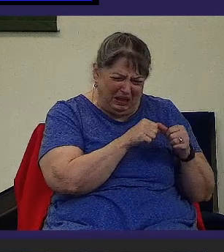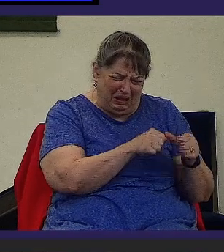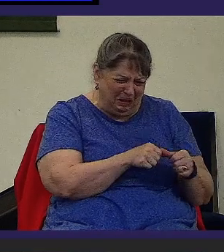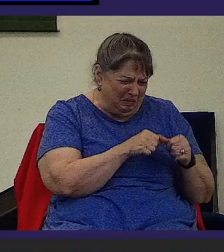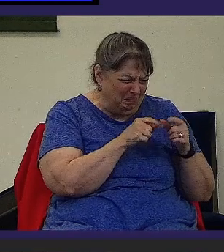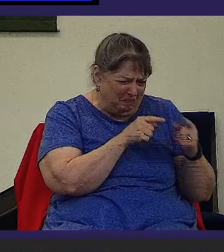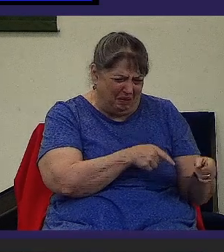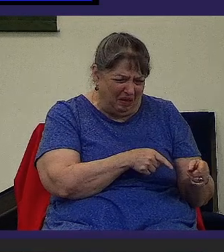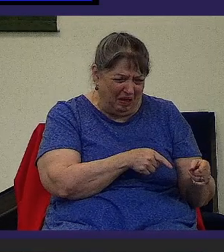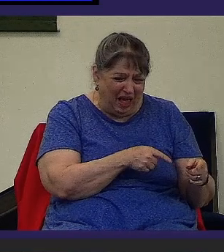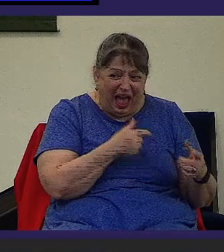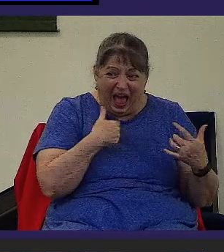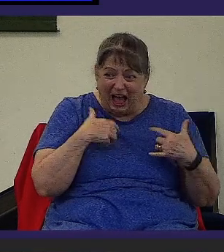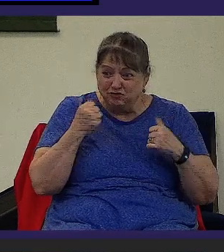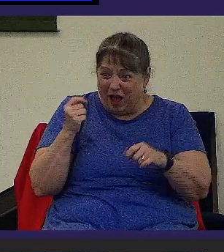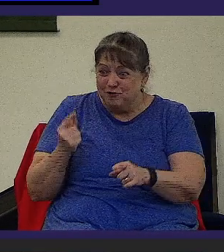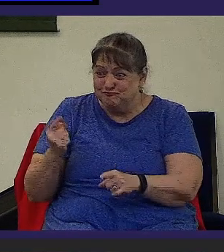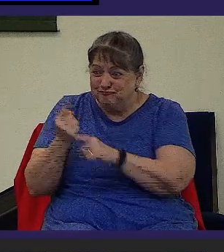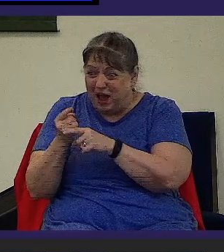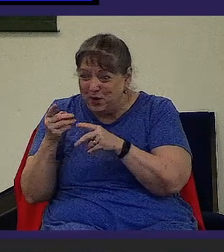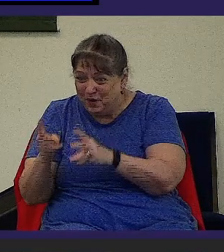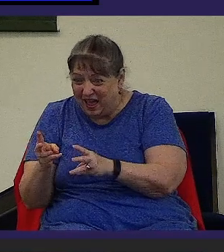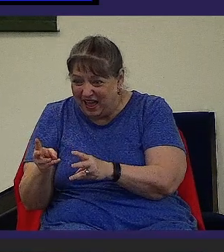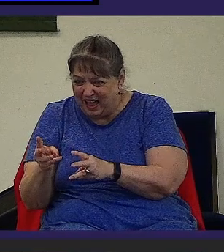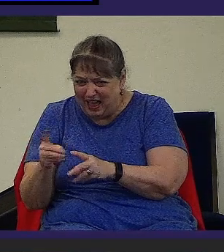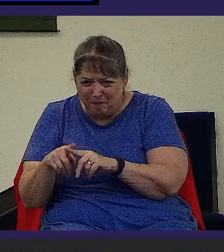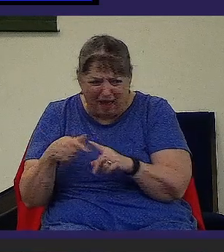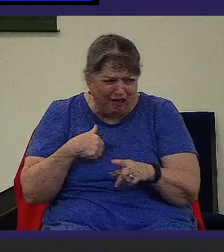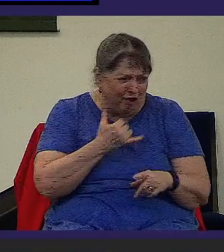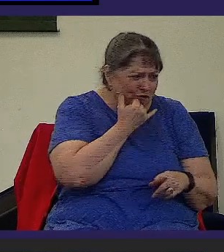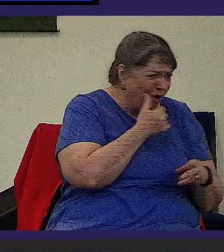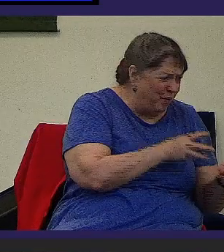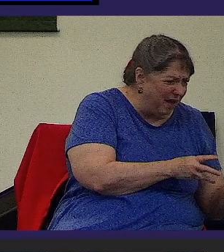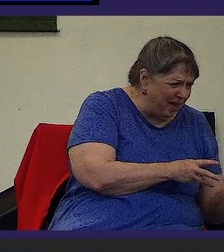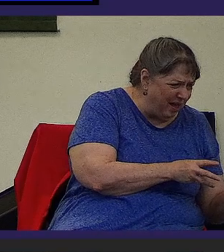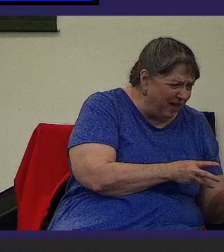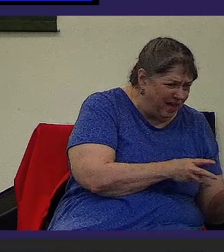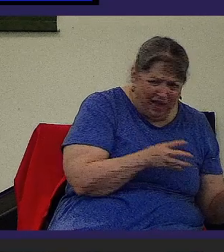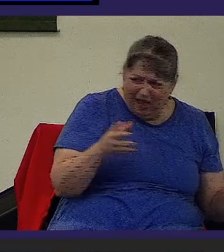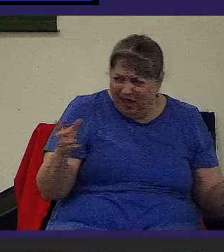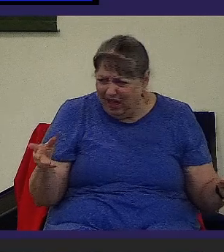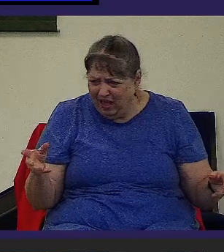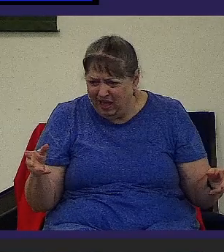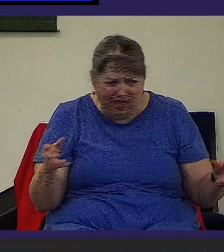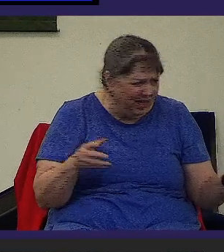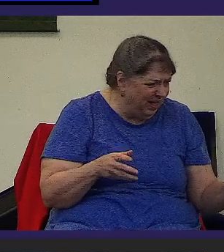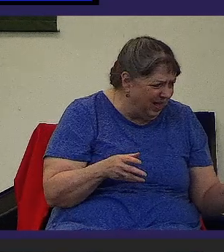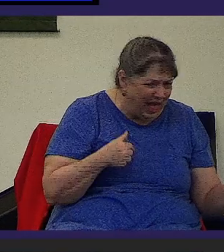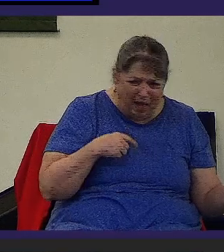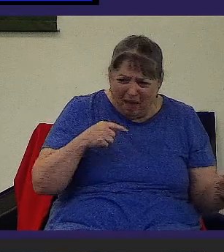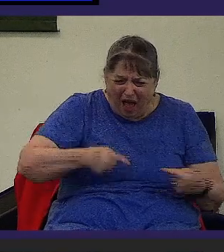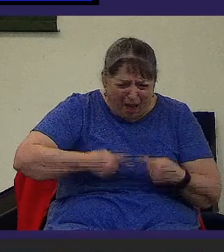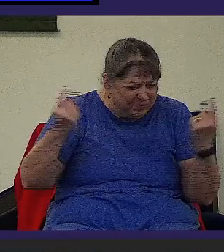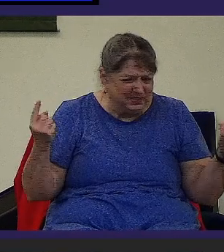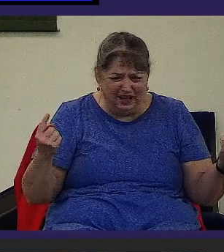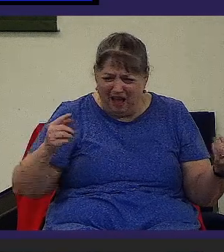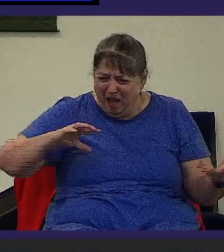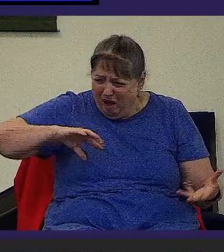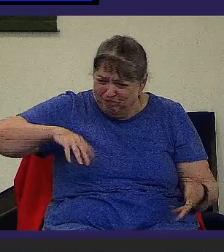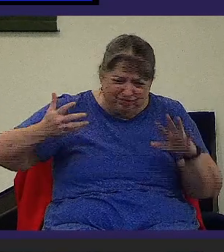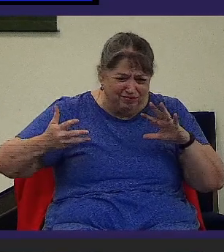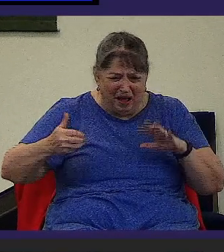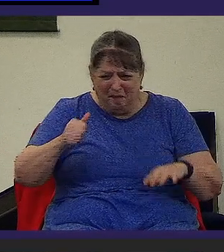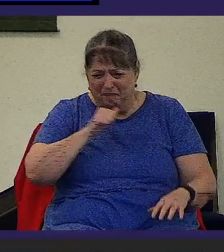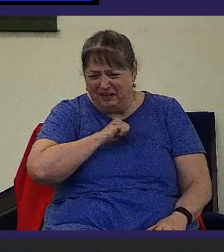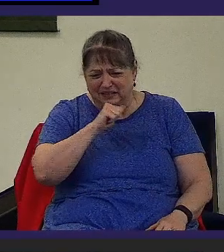every time i want to do the right thing i end out doing the wrong thing and the right thing i wanted to do when i first started i ended it not not not doing i did